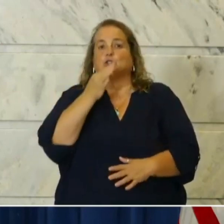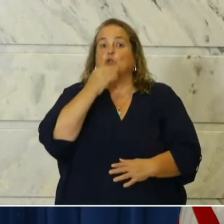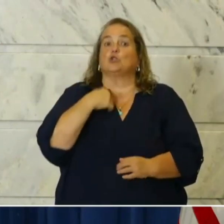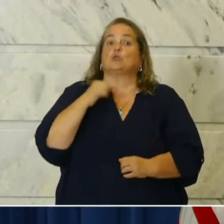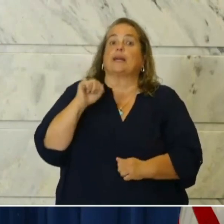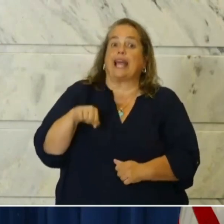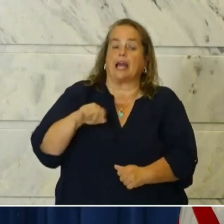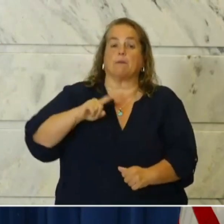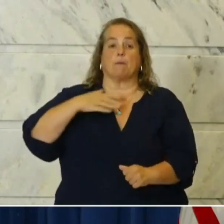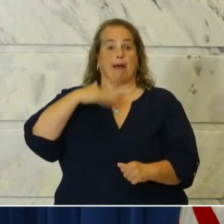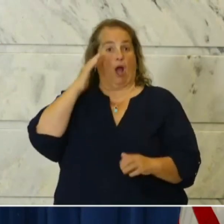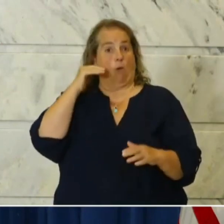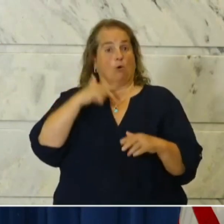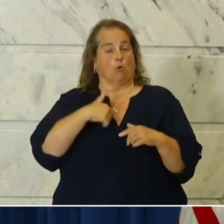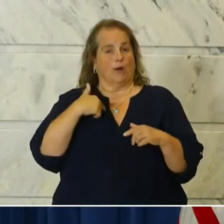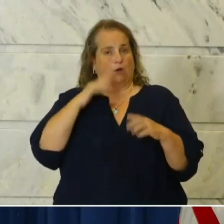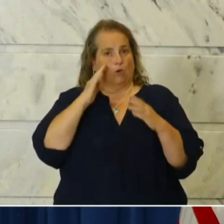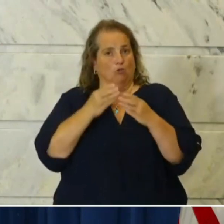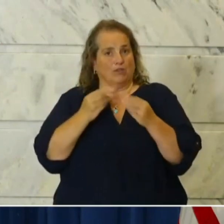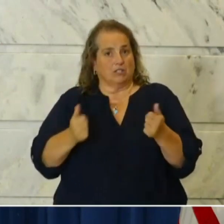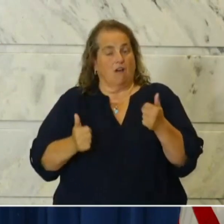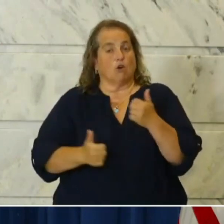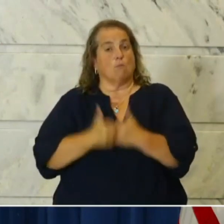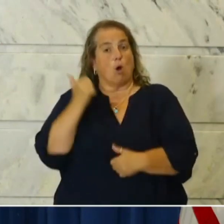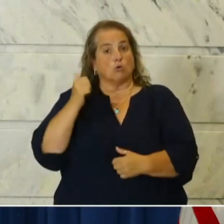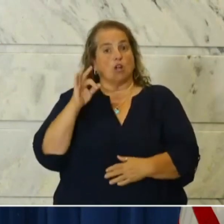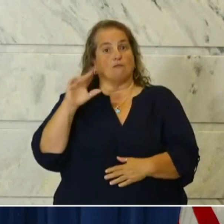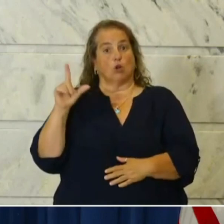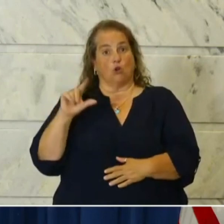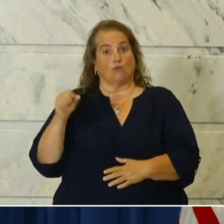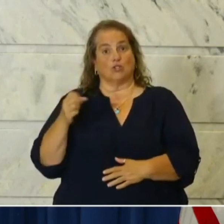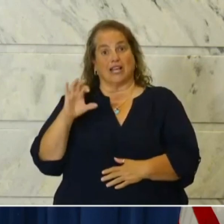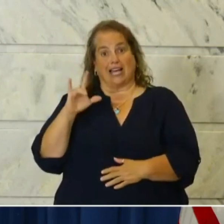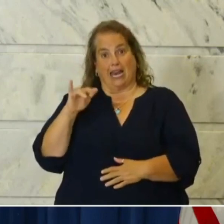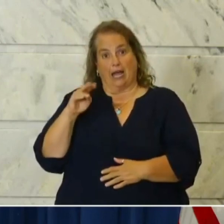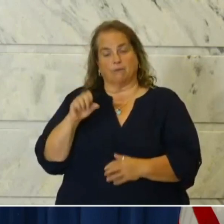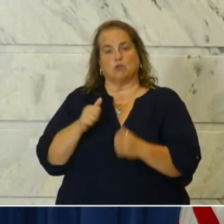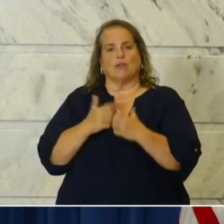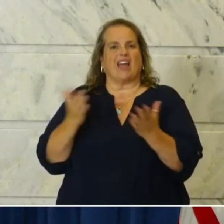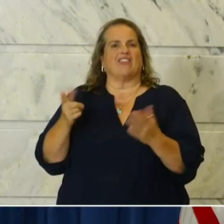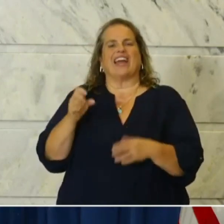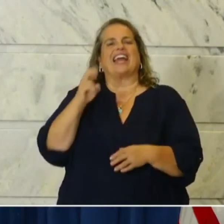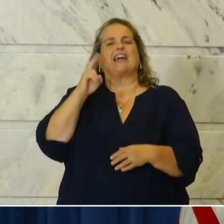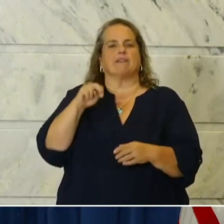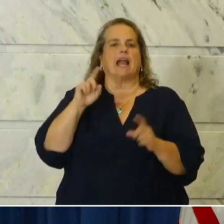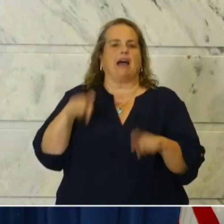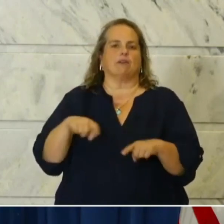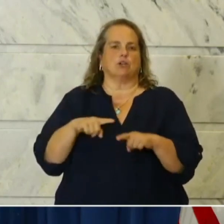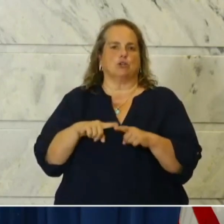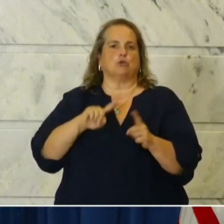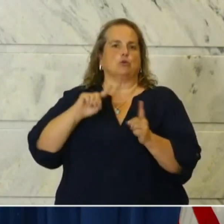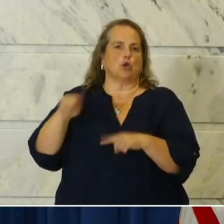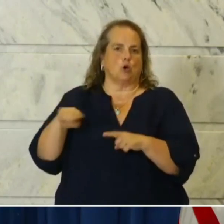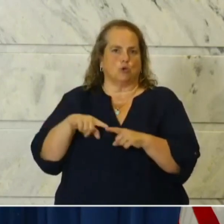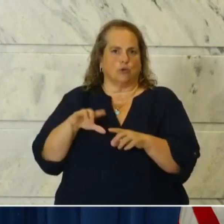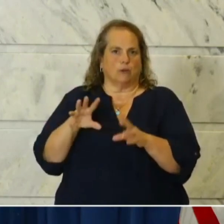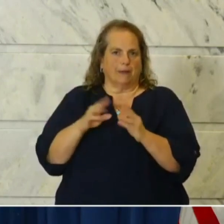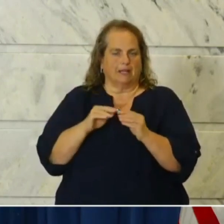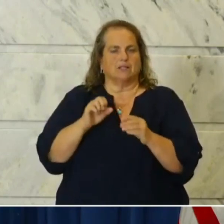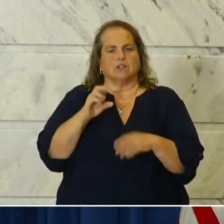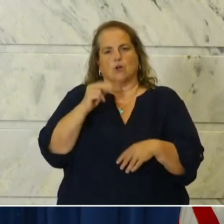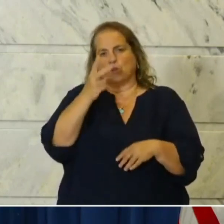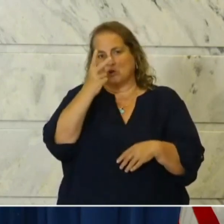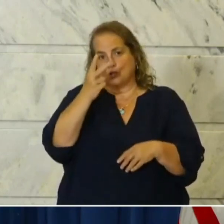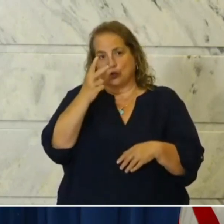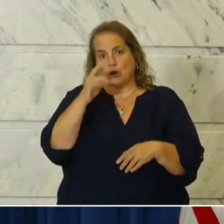hope is that we're going to resolve the vast majority of Louisvillians' claims without them even having to come in. So again, there are really two types of claims